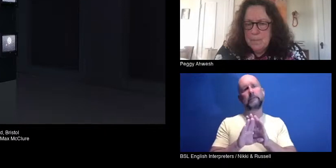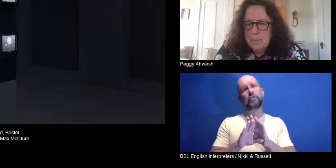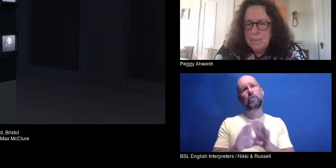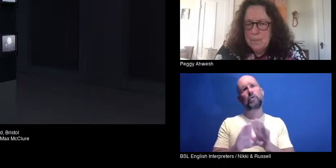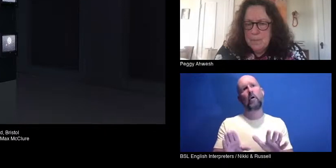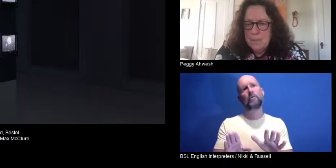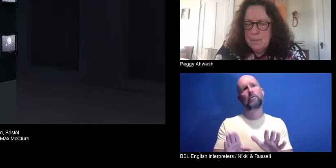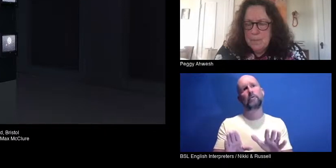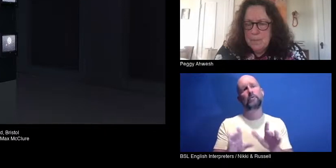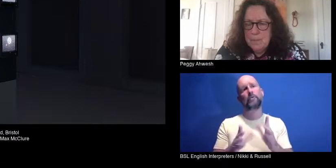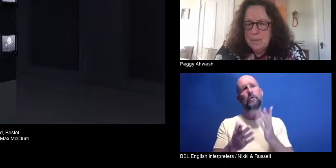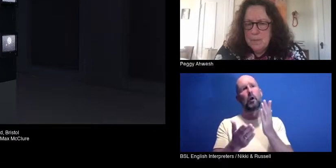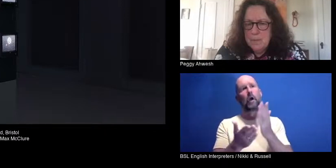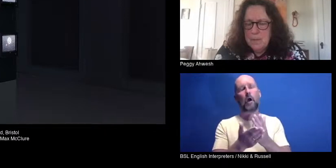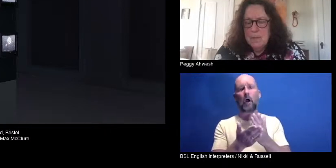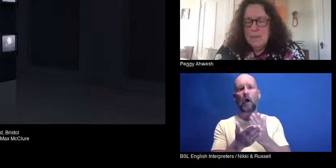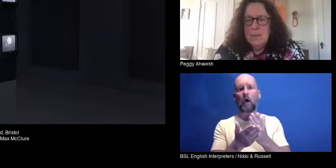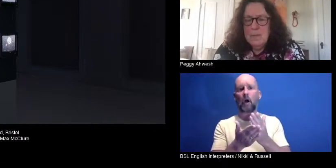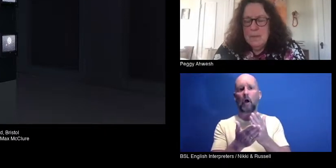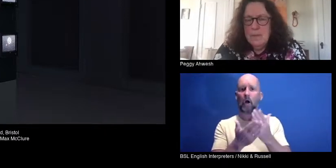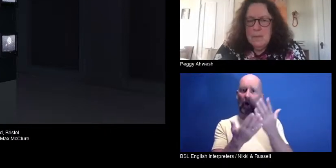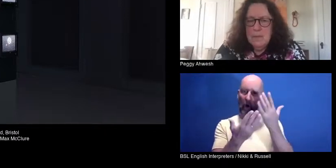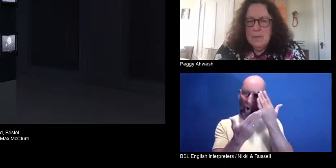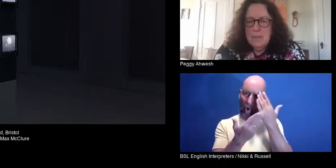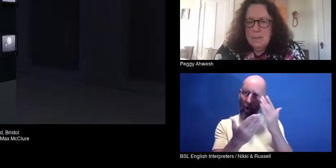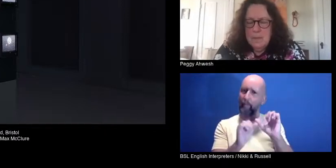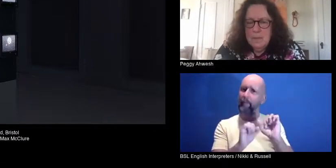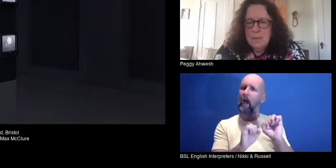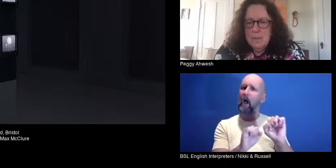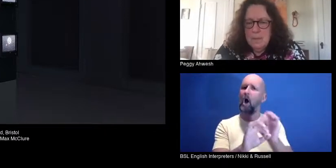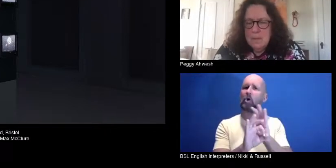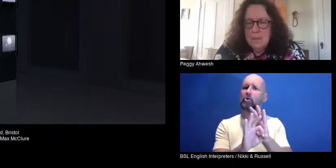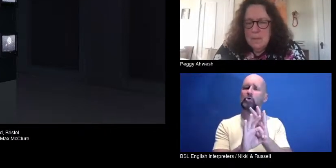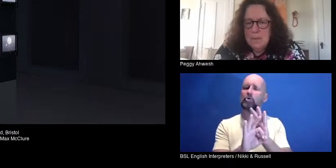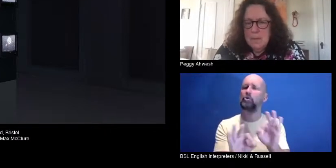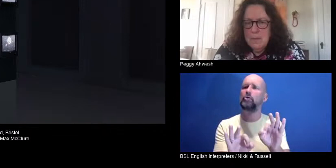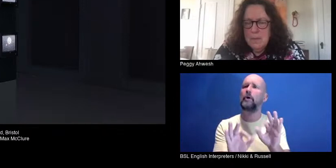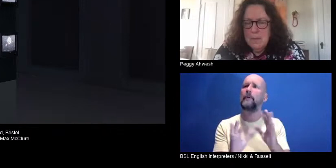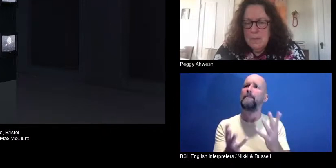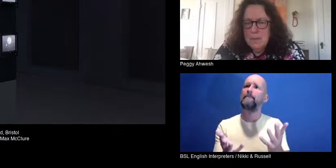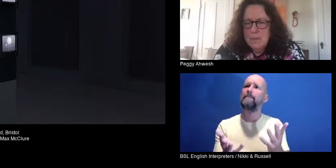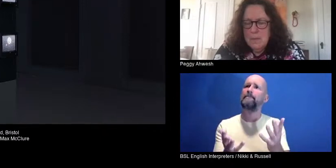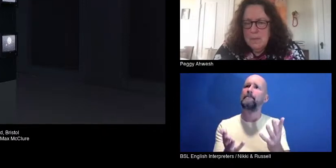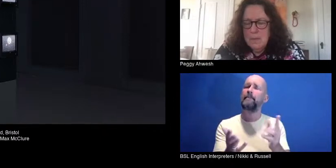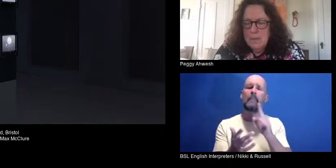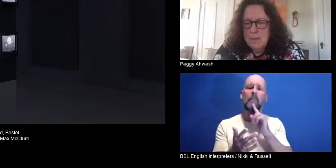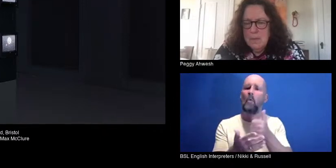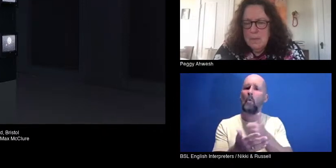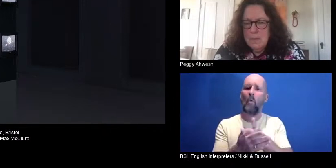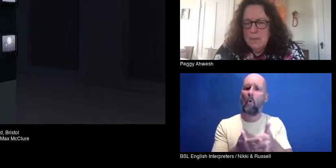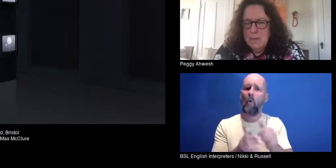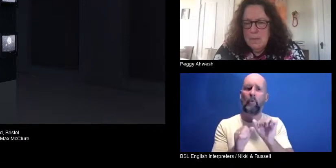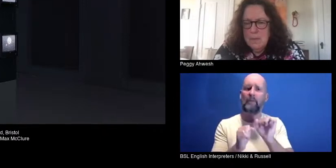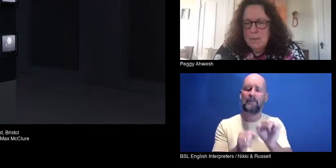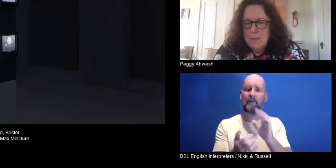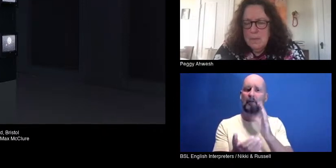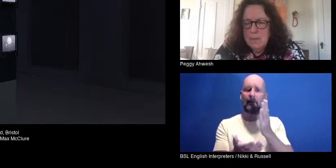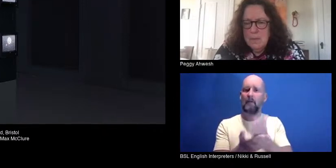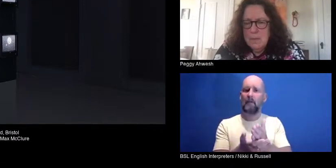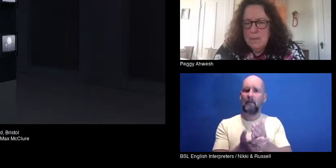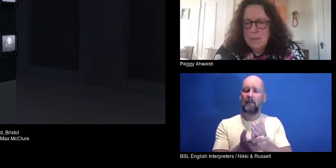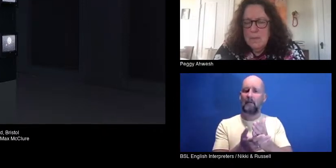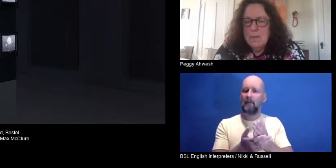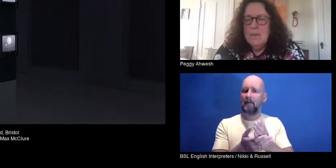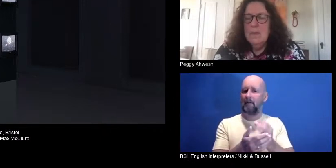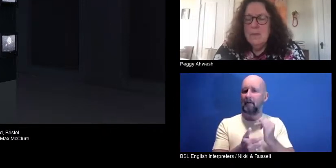homage necessarily, but it's also not necessarily always entirely critical. Like